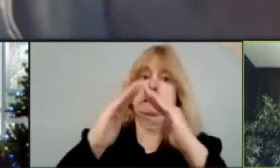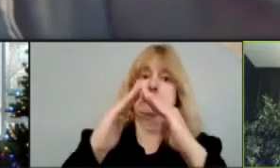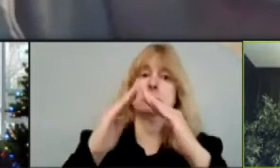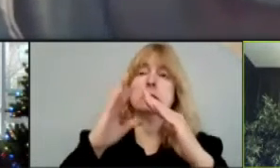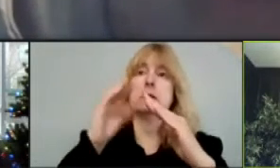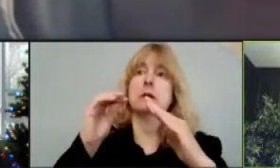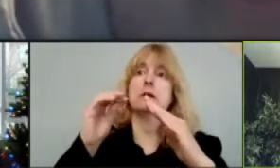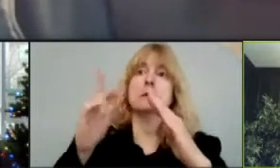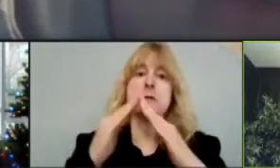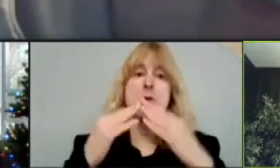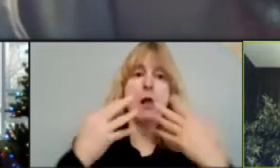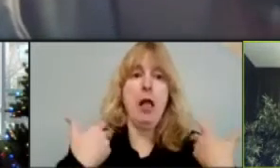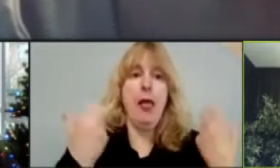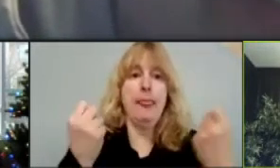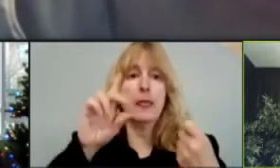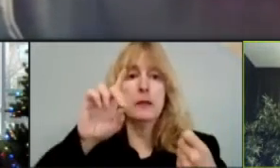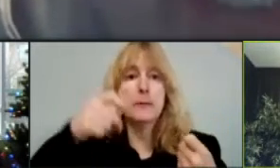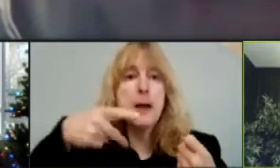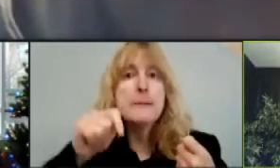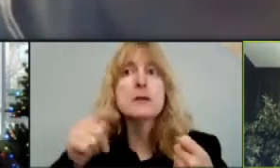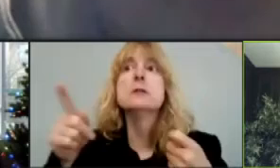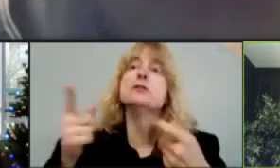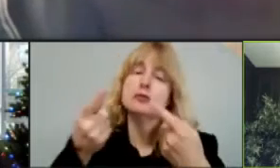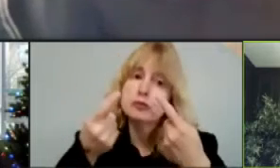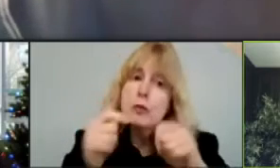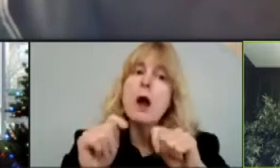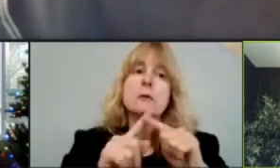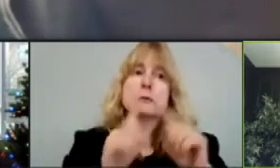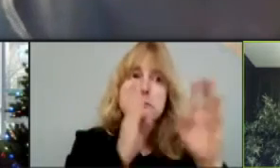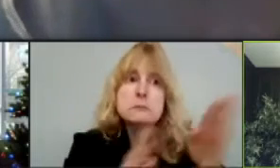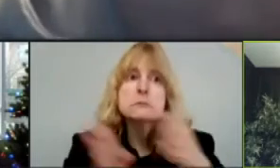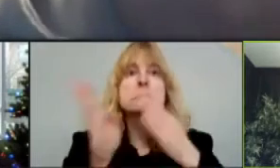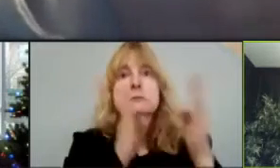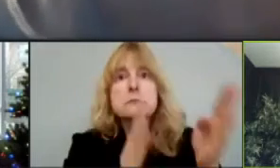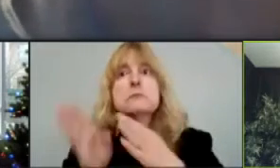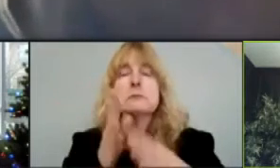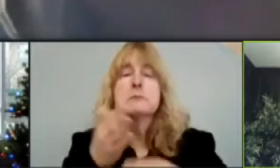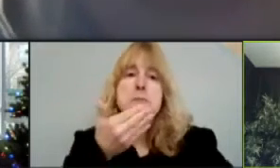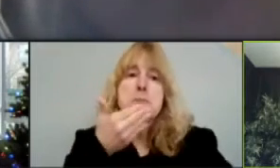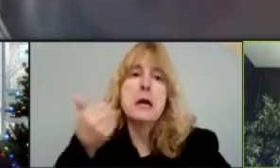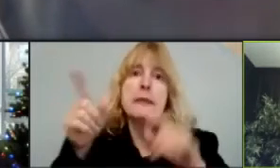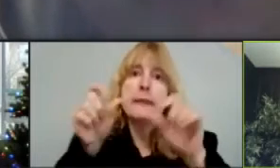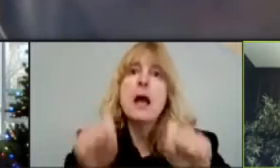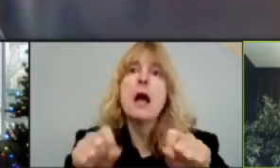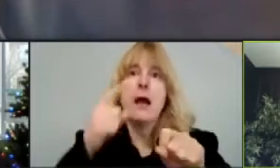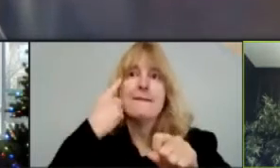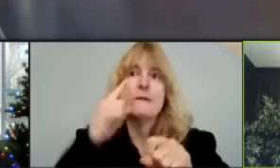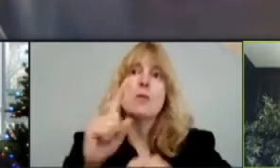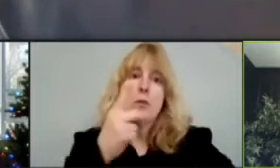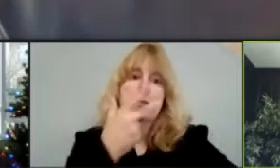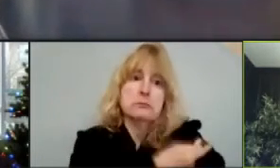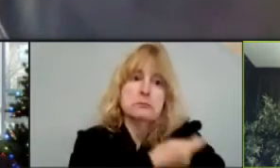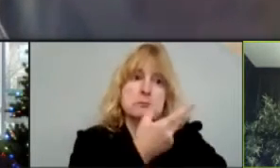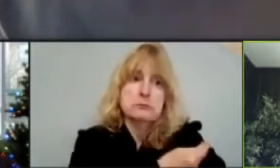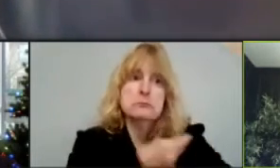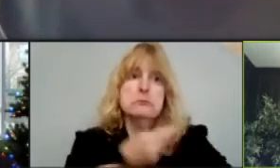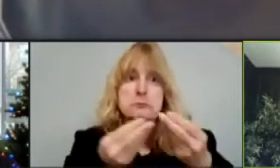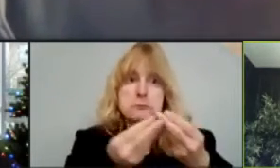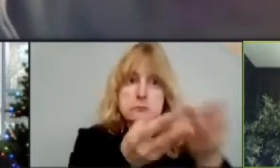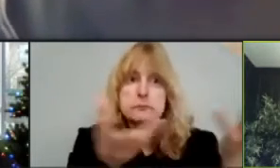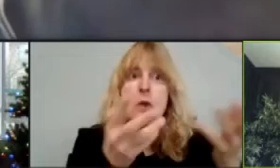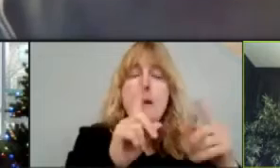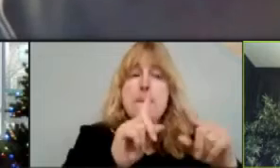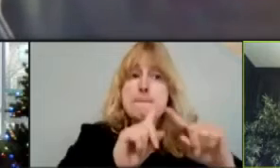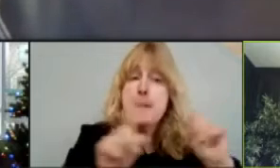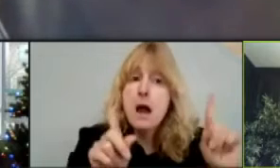the best they can to operationalize and organize the vaccine rollout effort. I'm being told, and